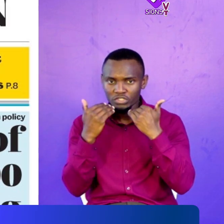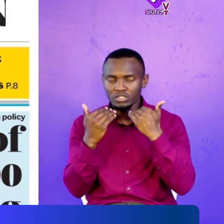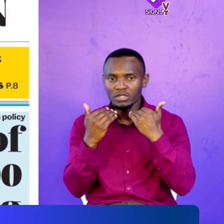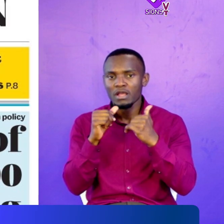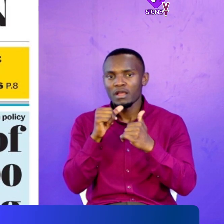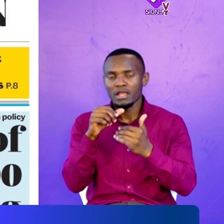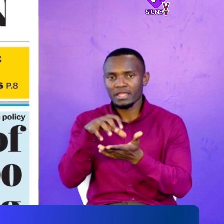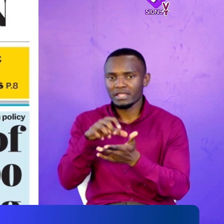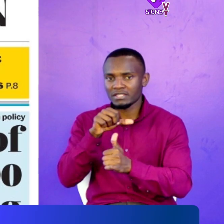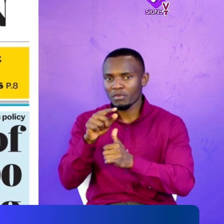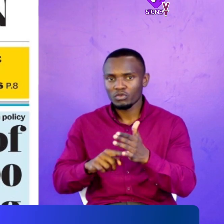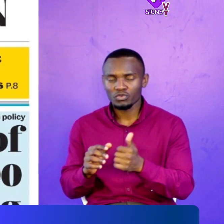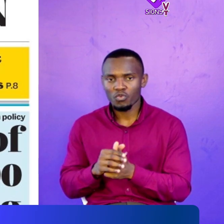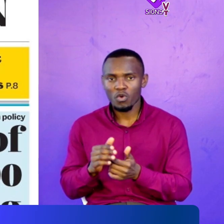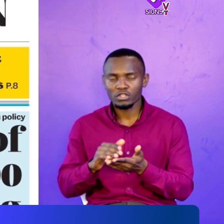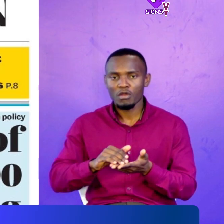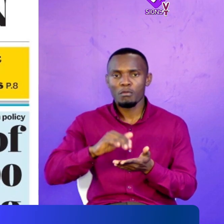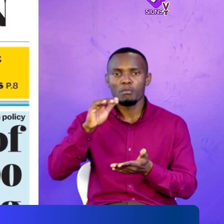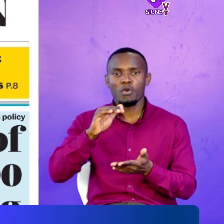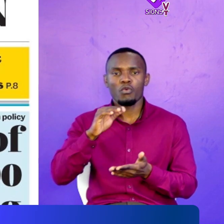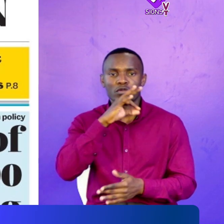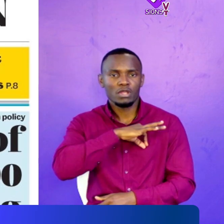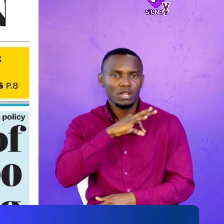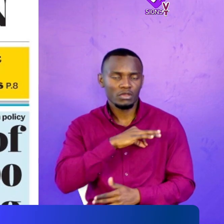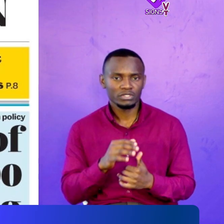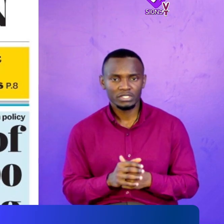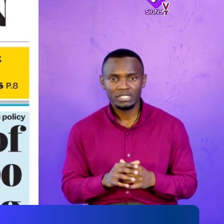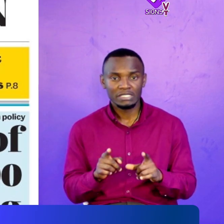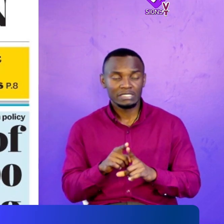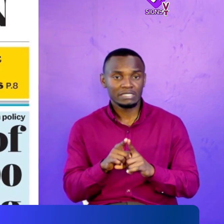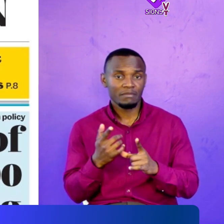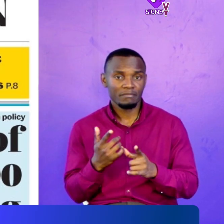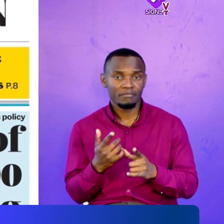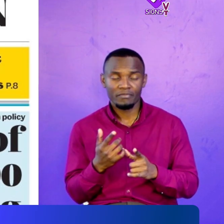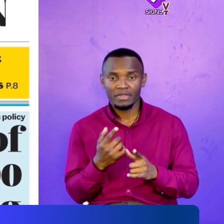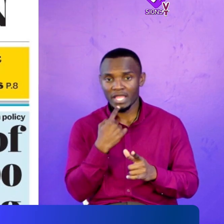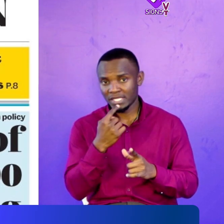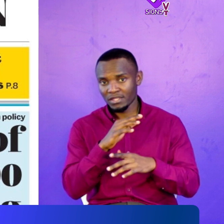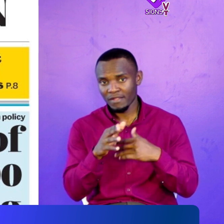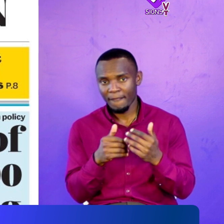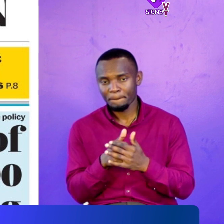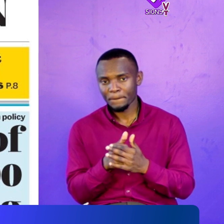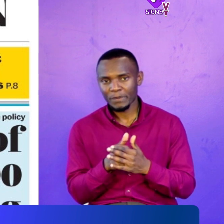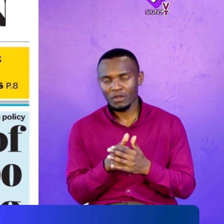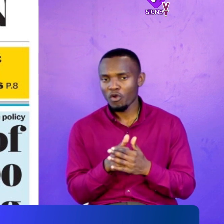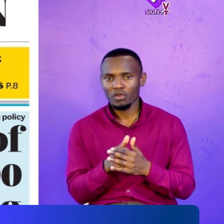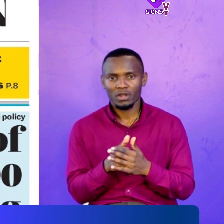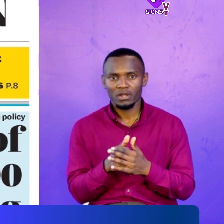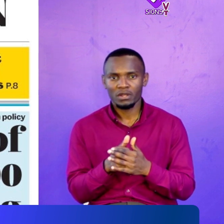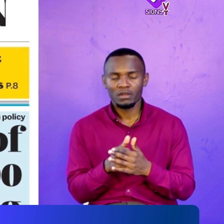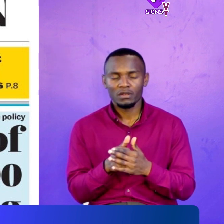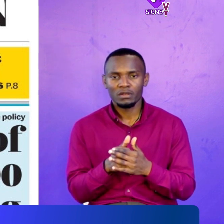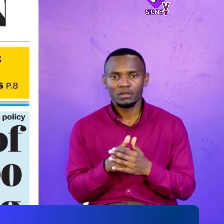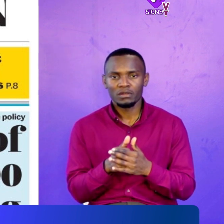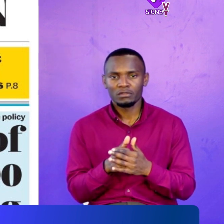that you'll find on page 8 in the Nation this morning. Turns out that every legislator, doesn't matter what type, is trying